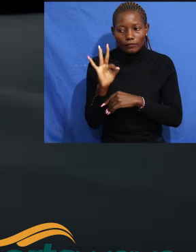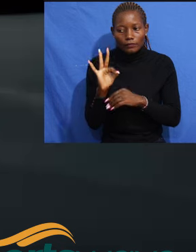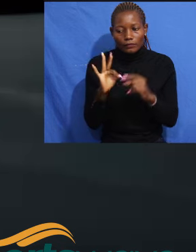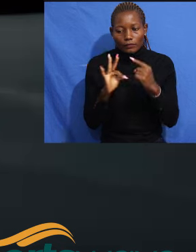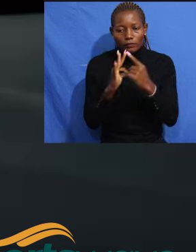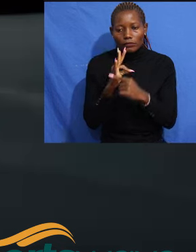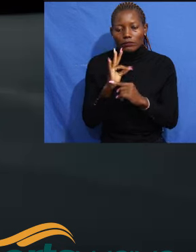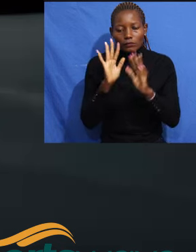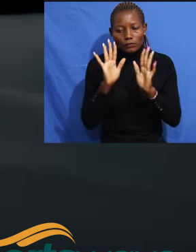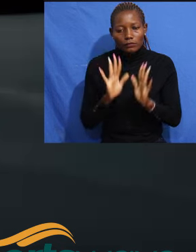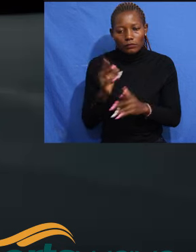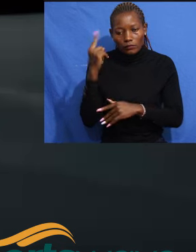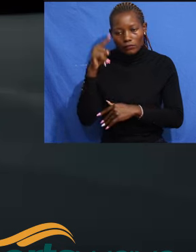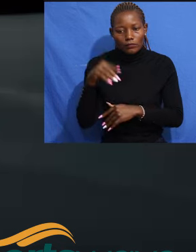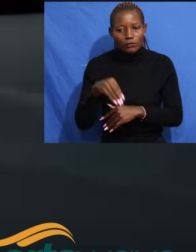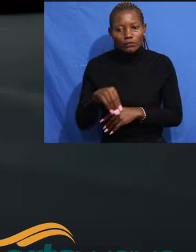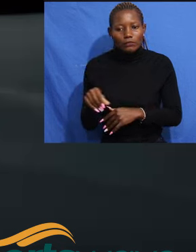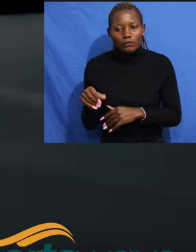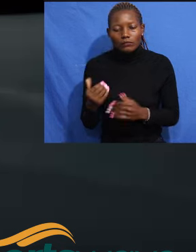for the quality of sleep.